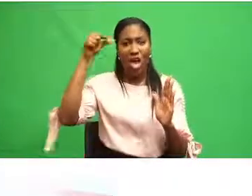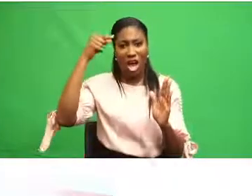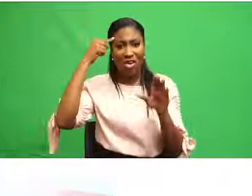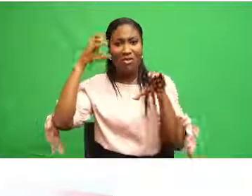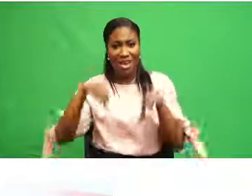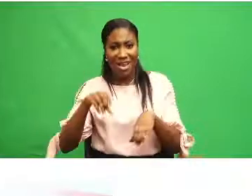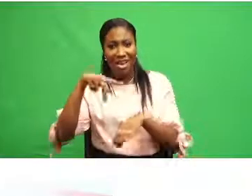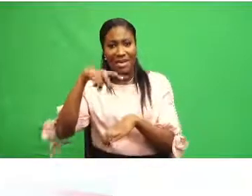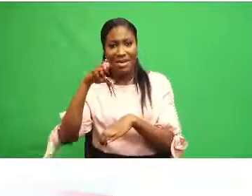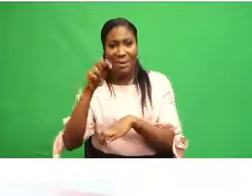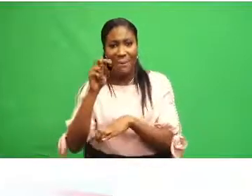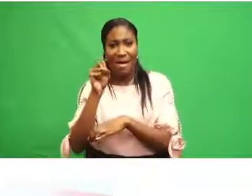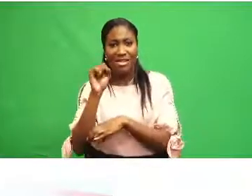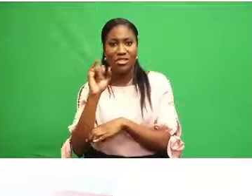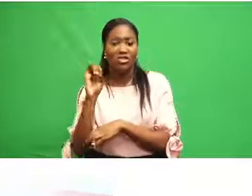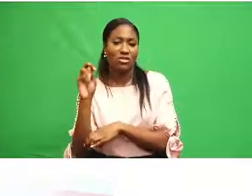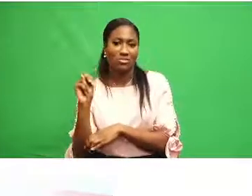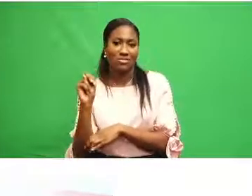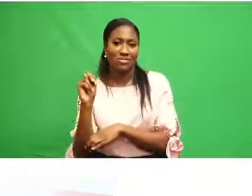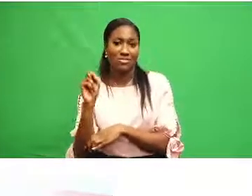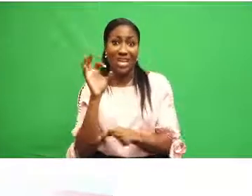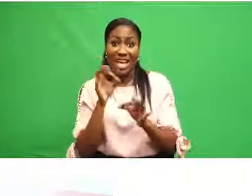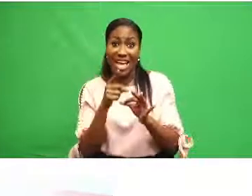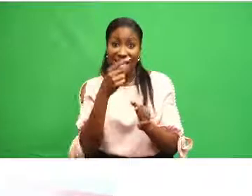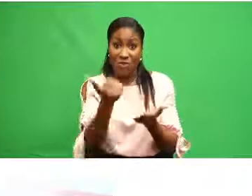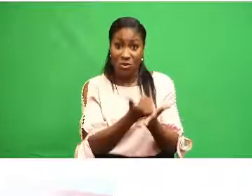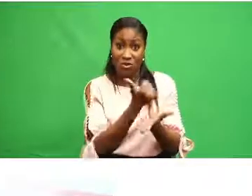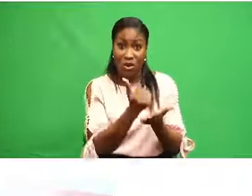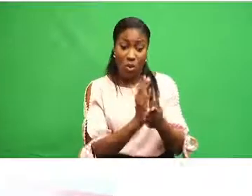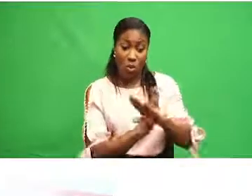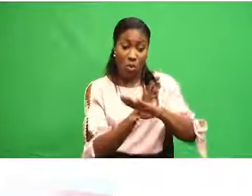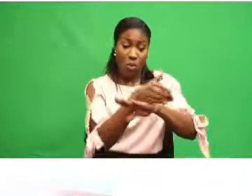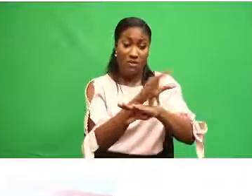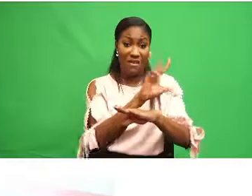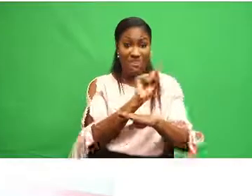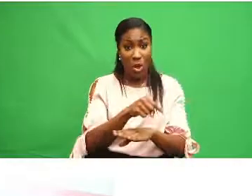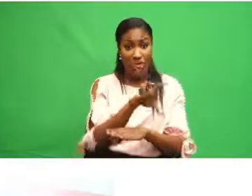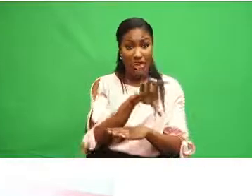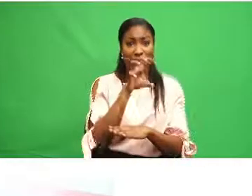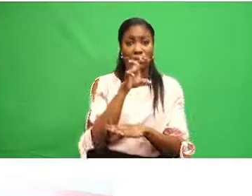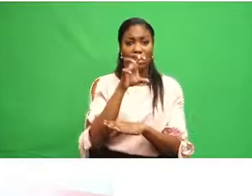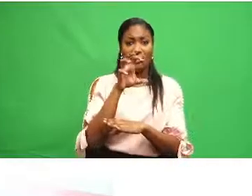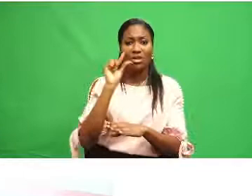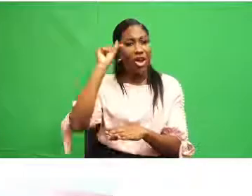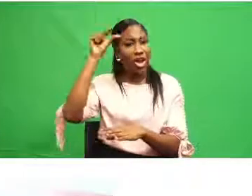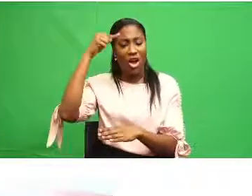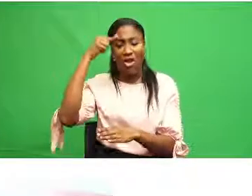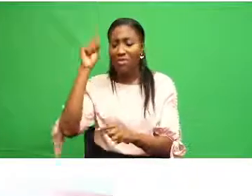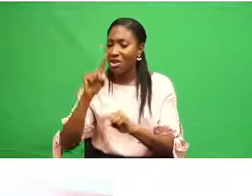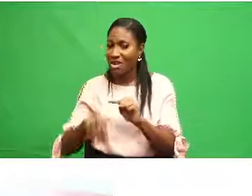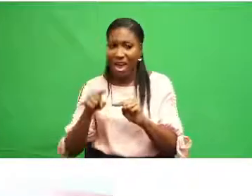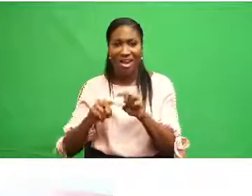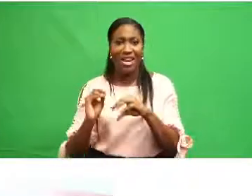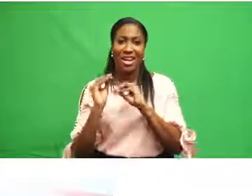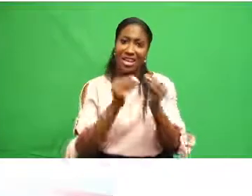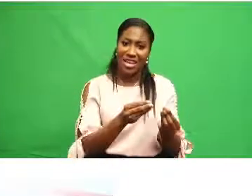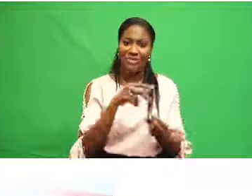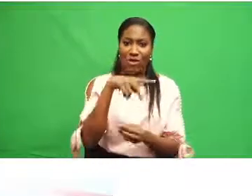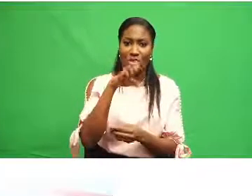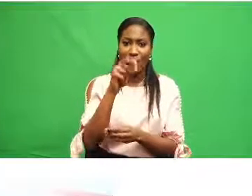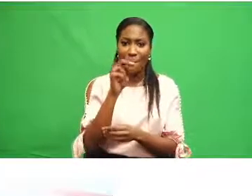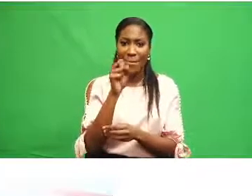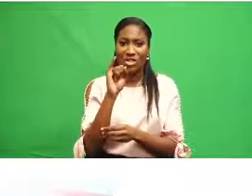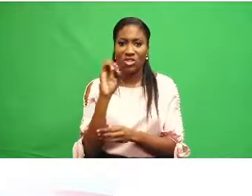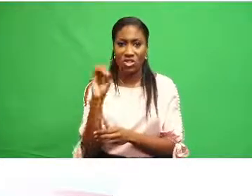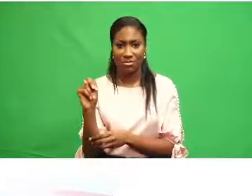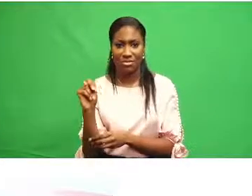forward This is so on the important. application. Your income must not exceed $5,500 per month. So But you can be